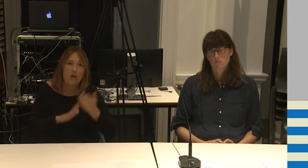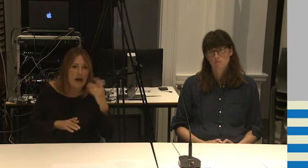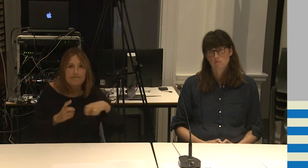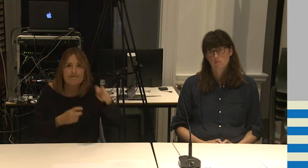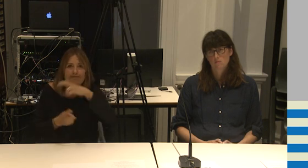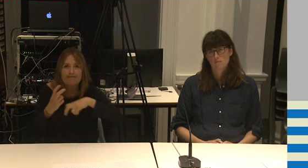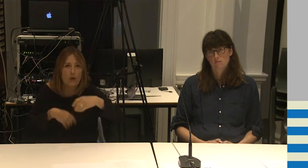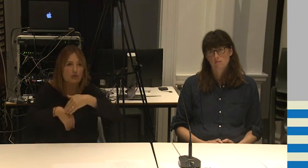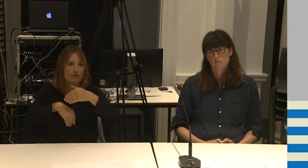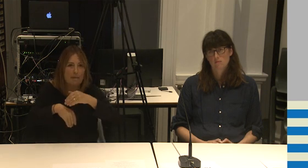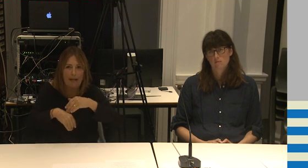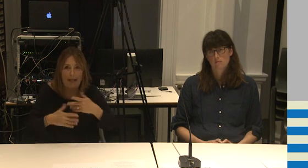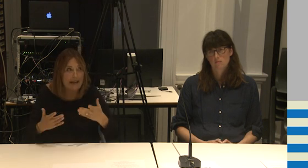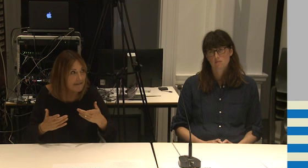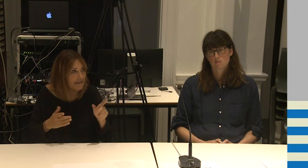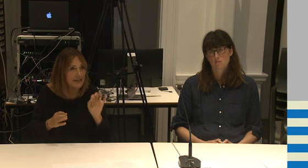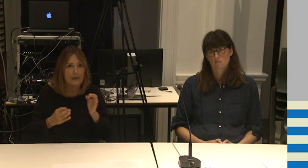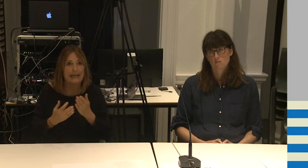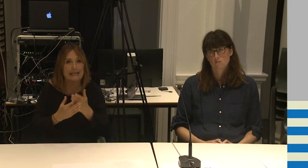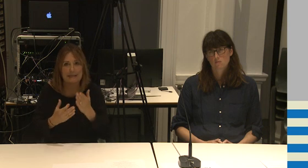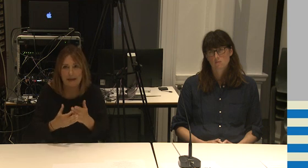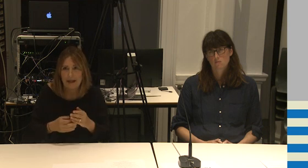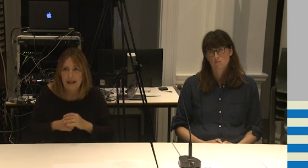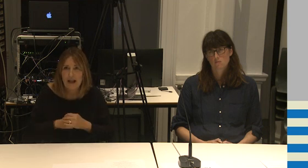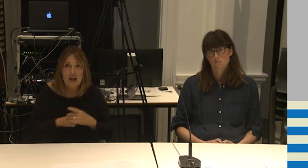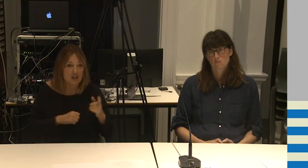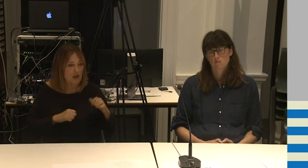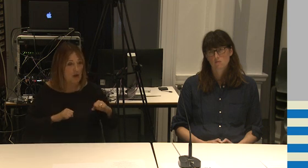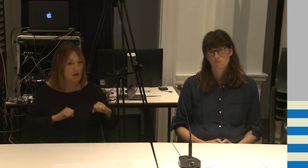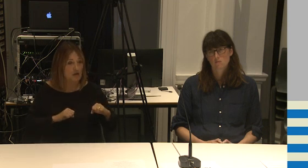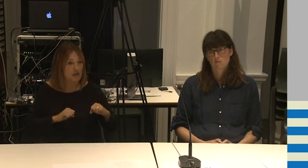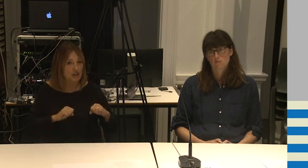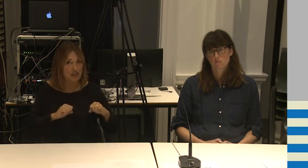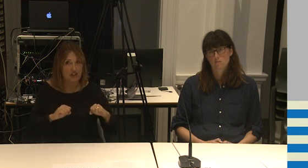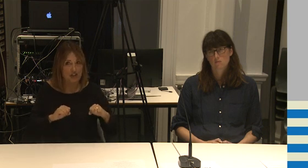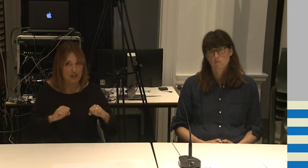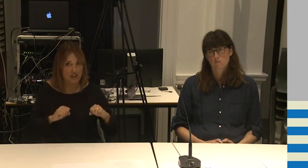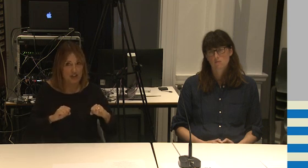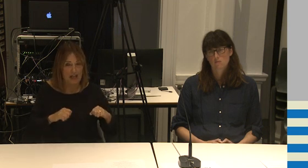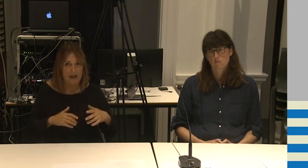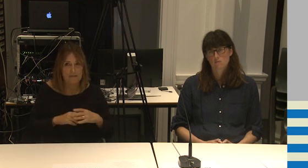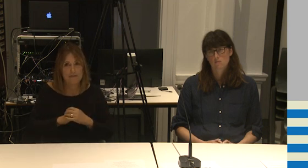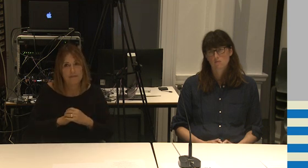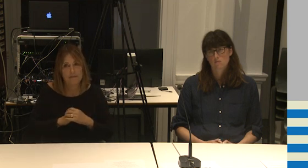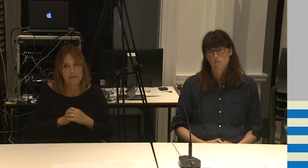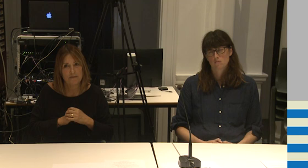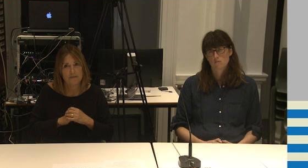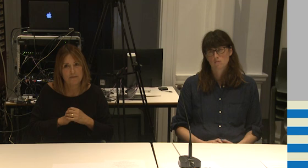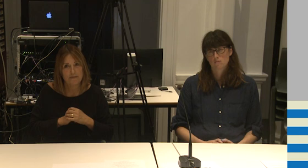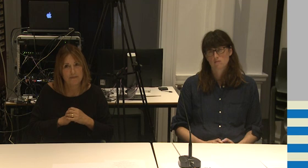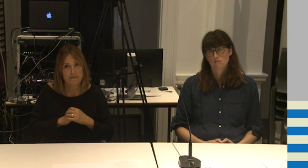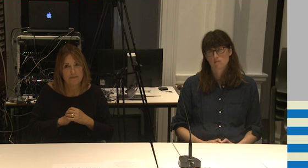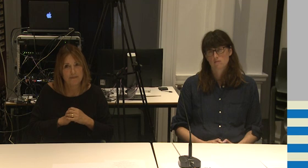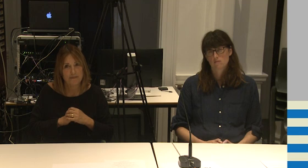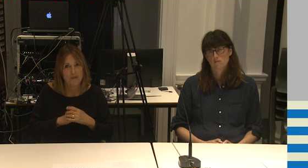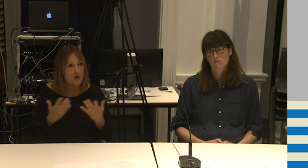like nowhere was inaccessible for us because Catherine was just wheelchair off a turn of wheelchair and just claimed to